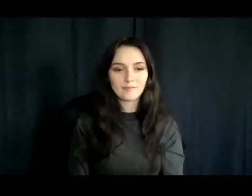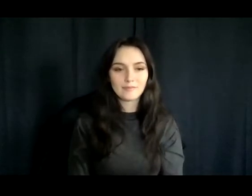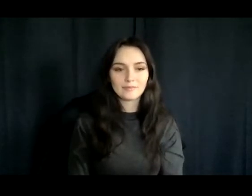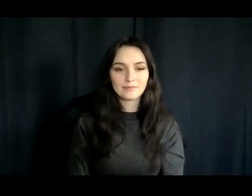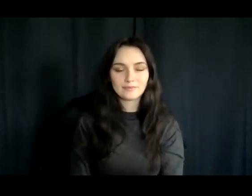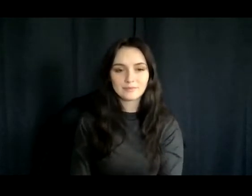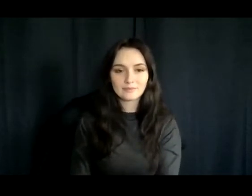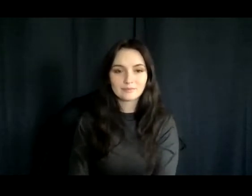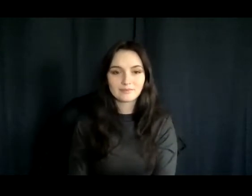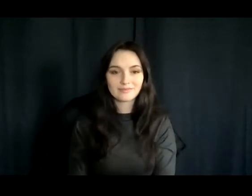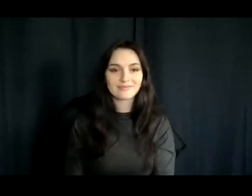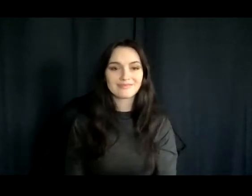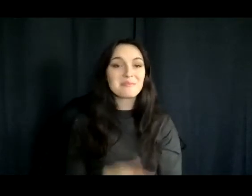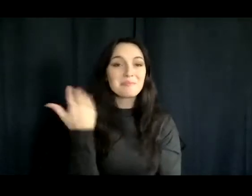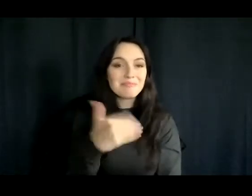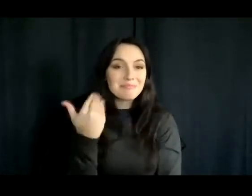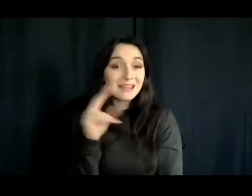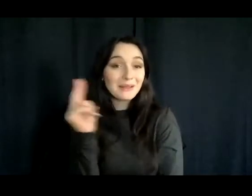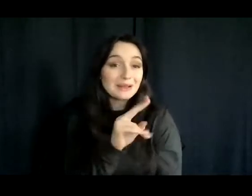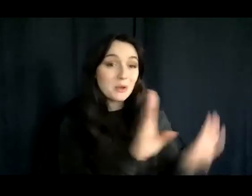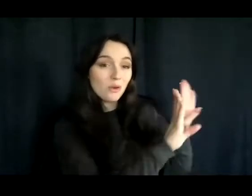Oh, look at this wall of art.